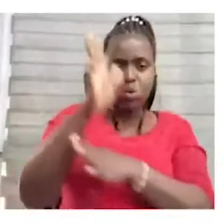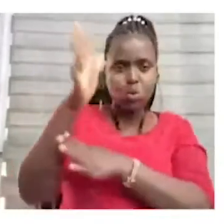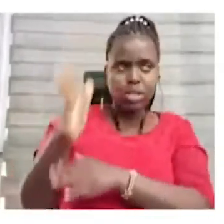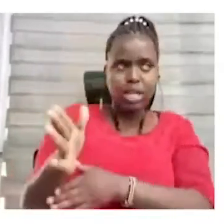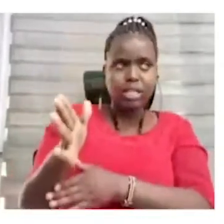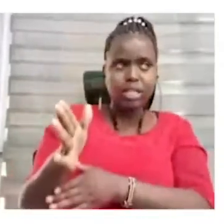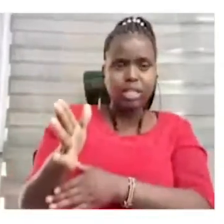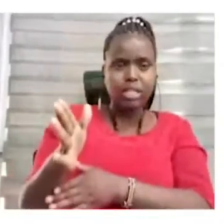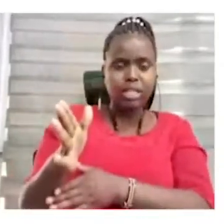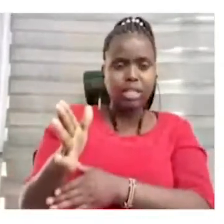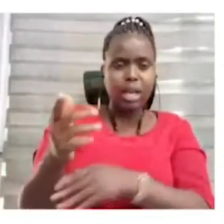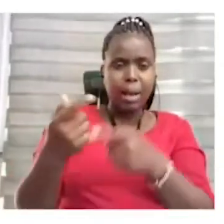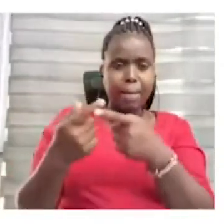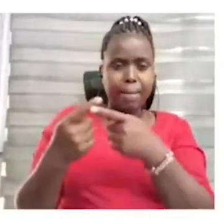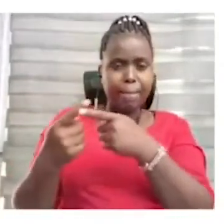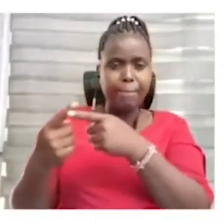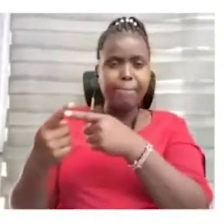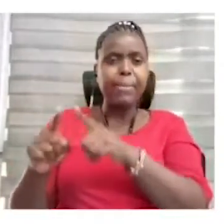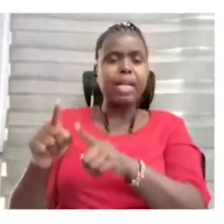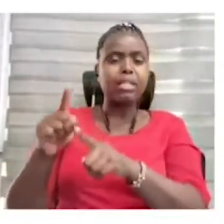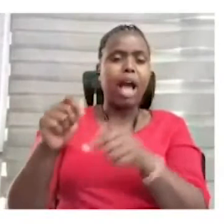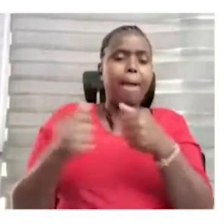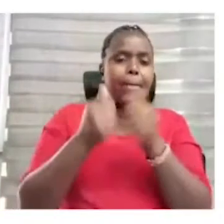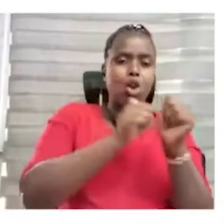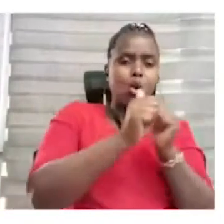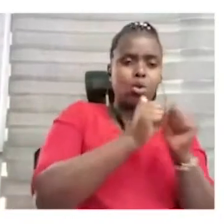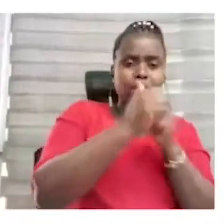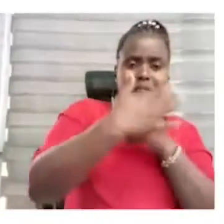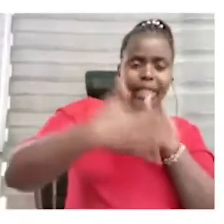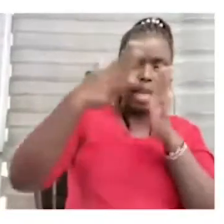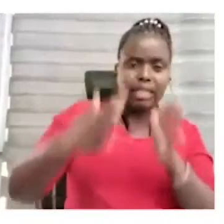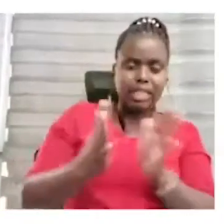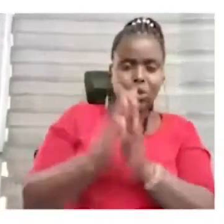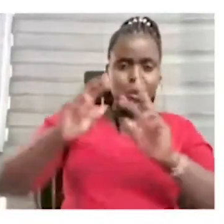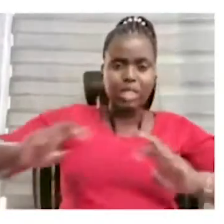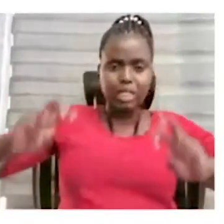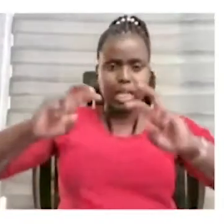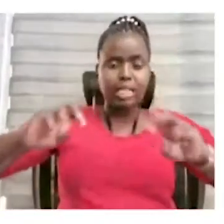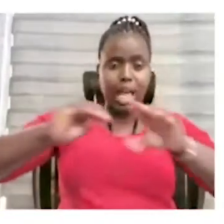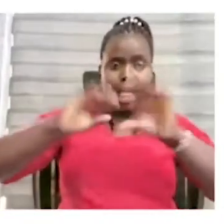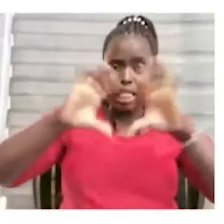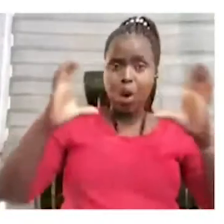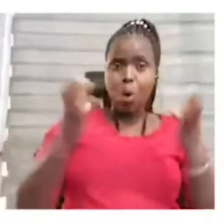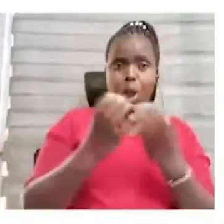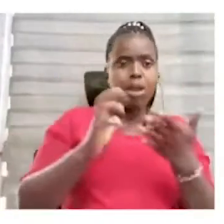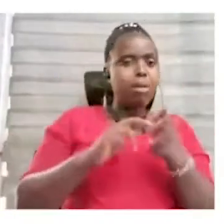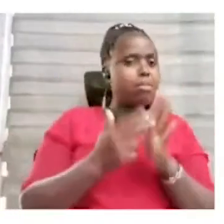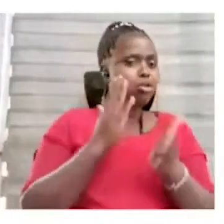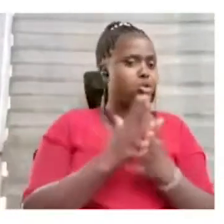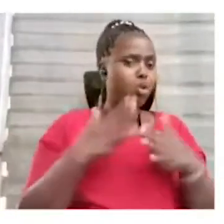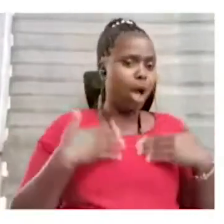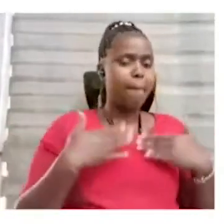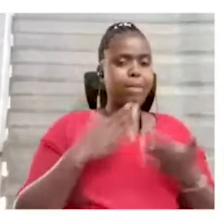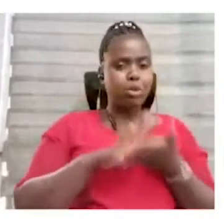thought leaders and computer scientists and researchers in the world. So we're very fortunate to be able to leverage that kind of bench of